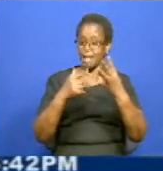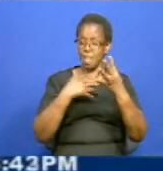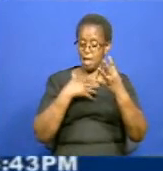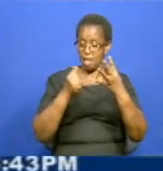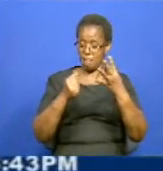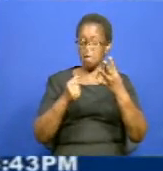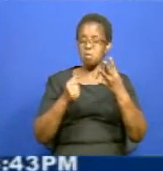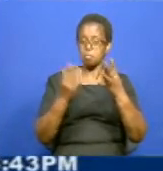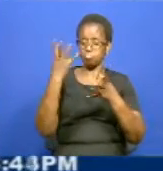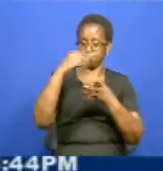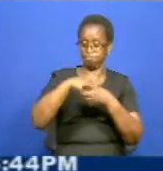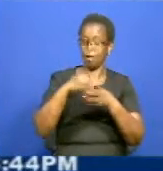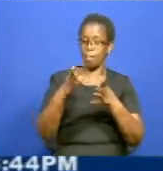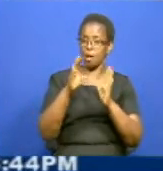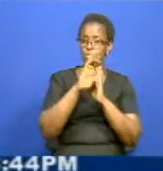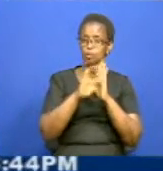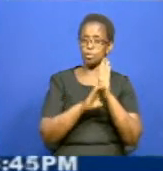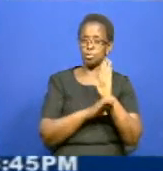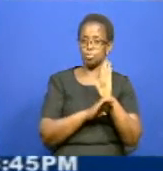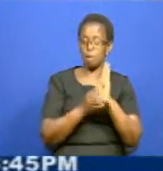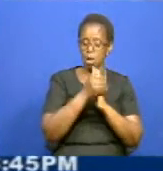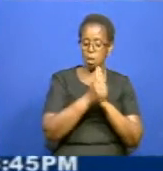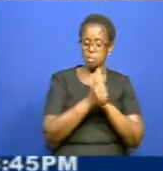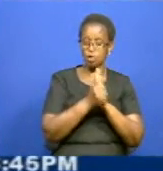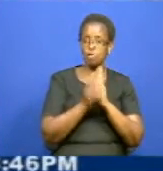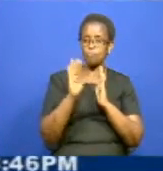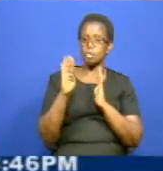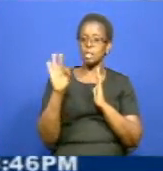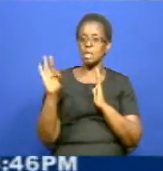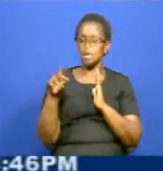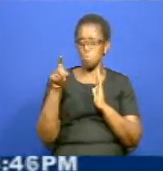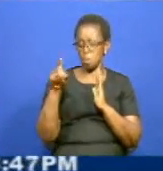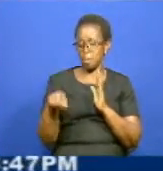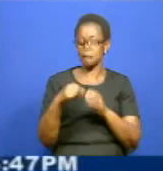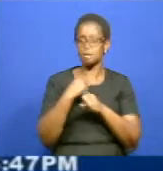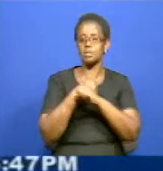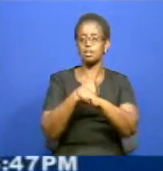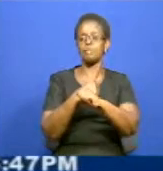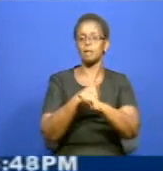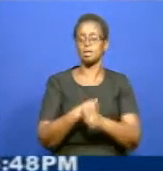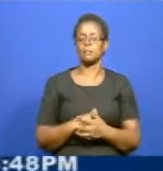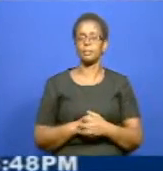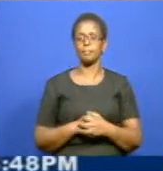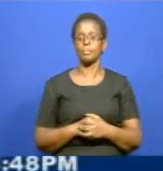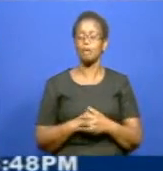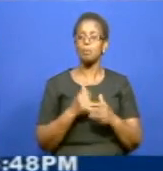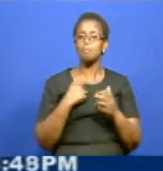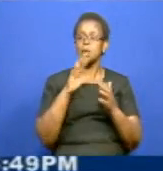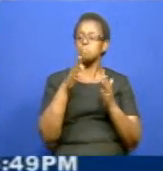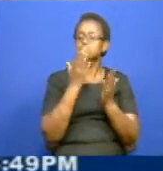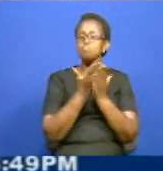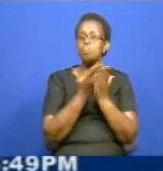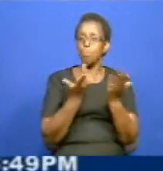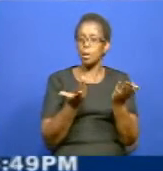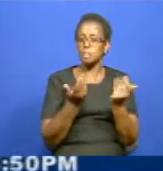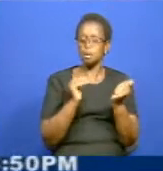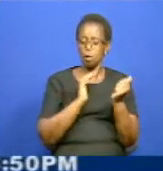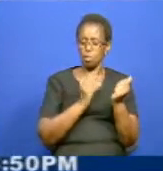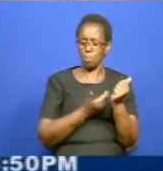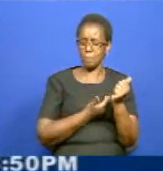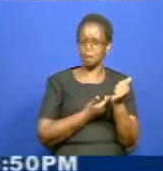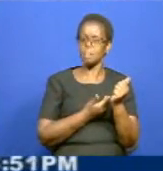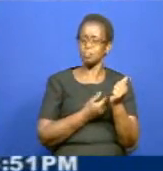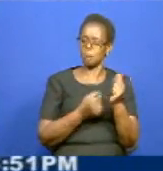Constitution, Article 43, which we must defend, Honorable Speaker. So I want to propose that the committee that is going to deal on